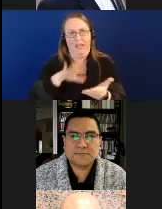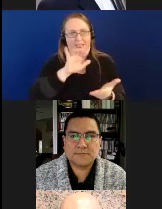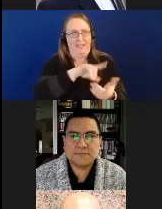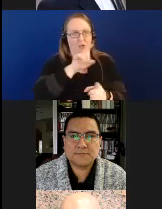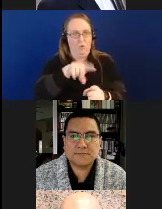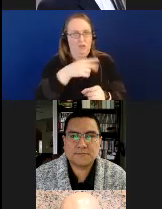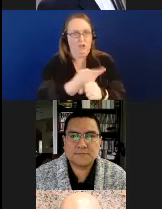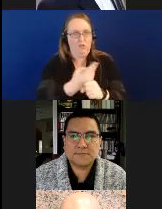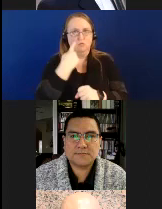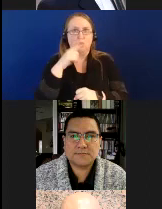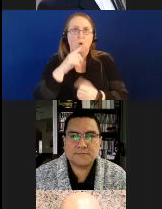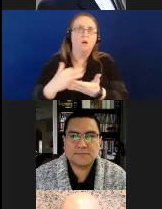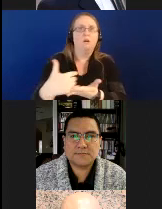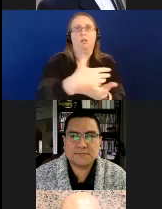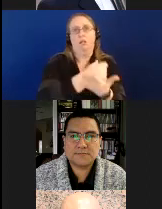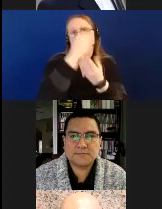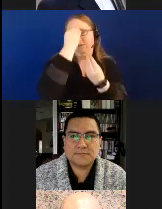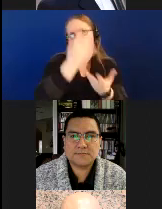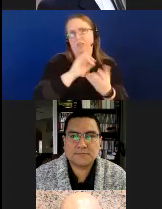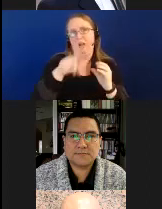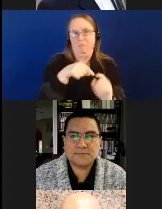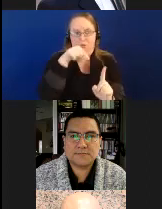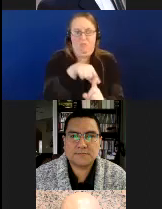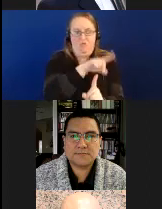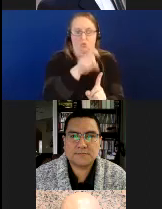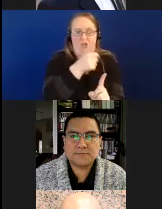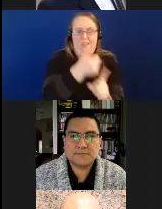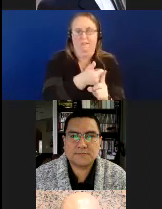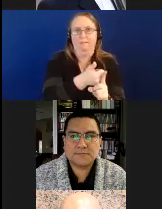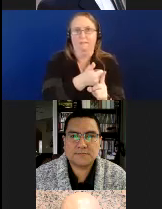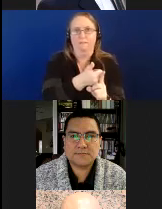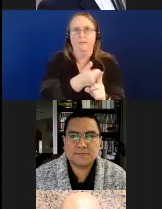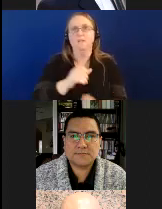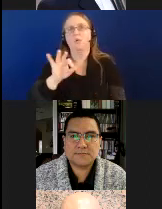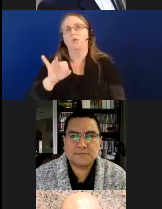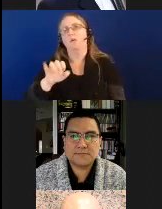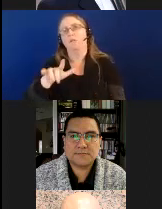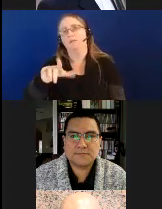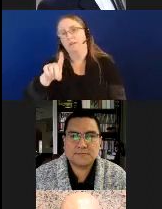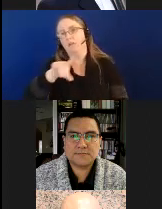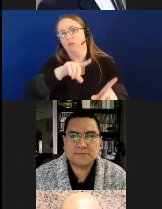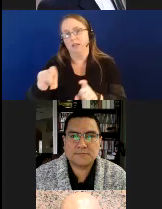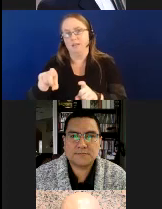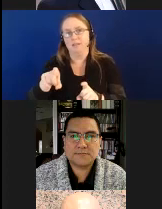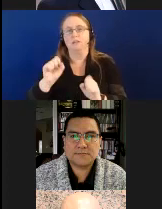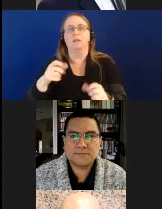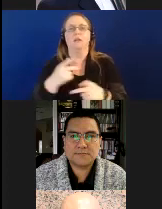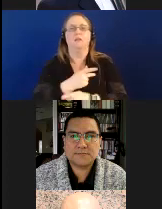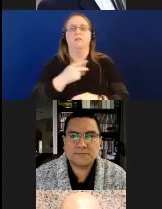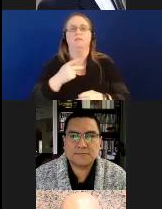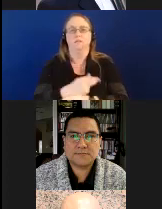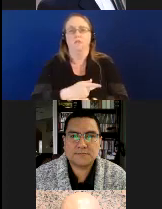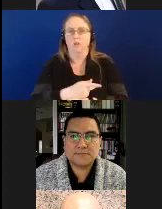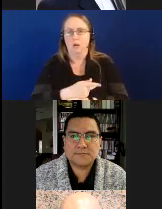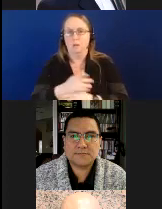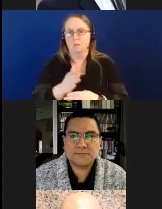collect information about the question. So through field testing, we can actually figure out exactly